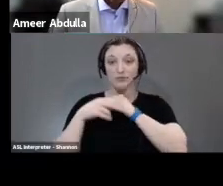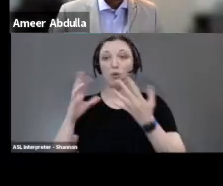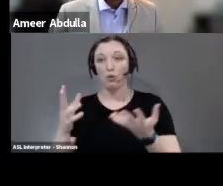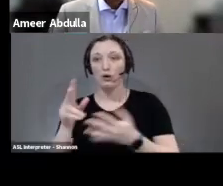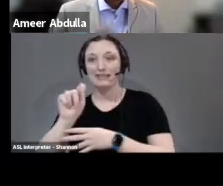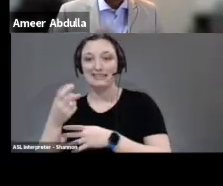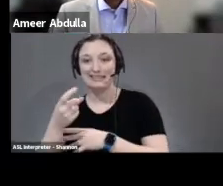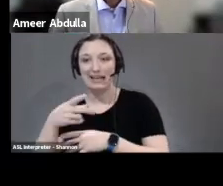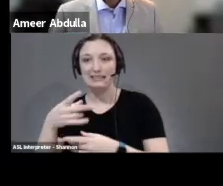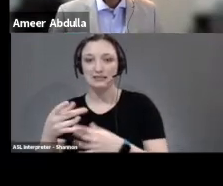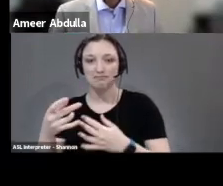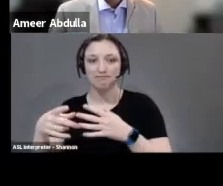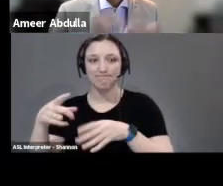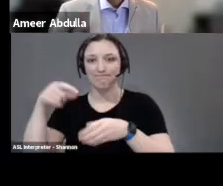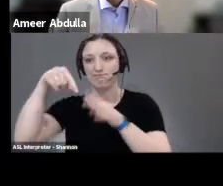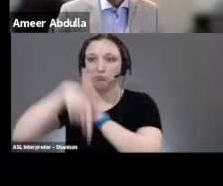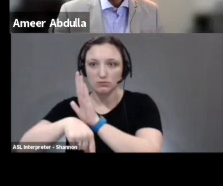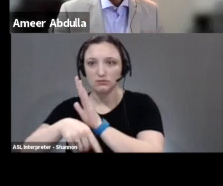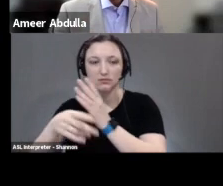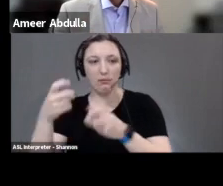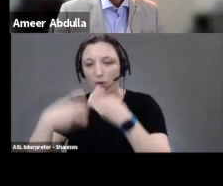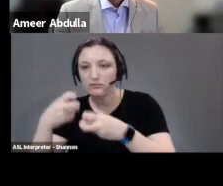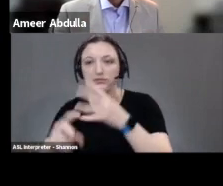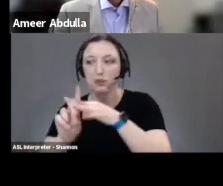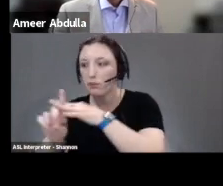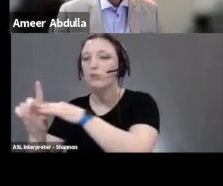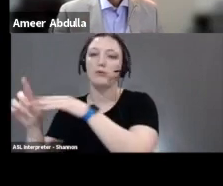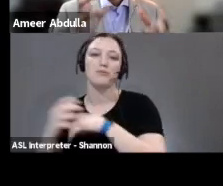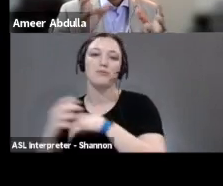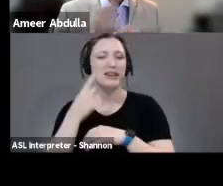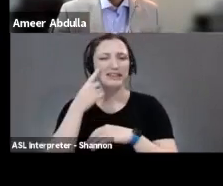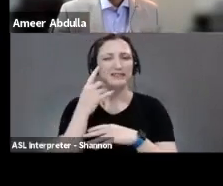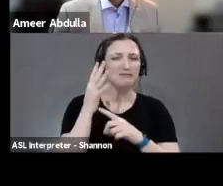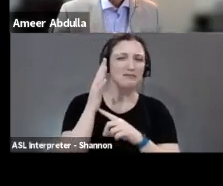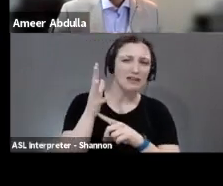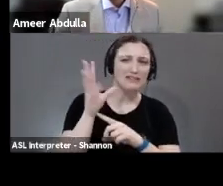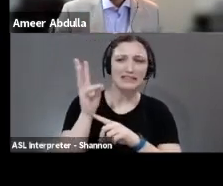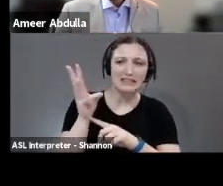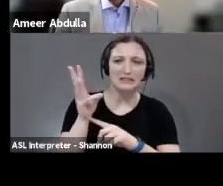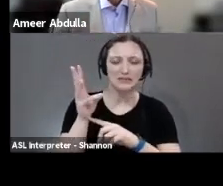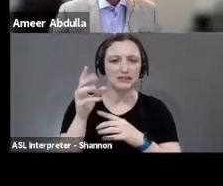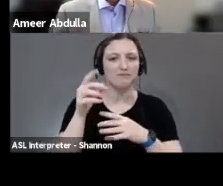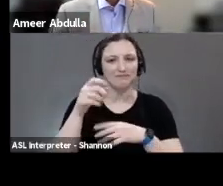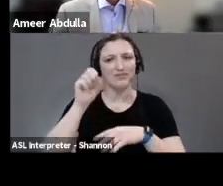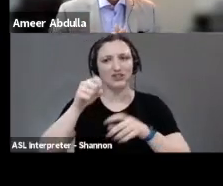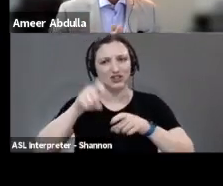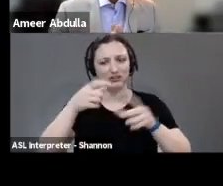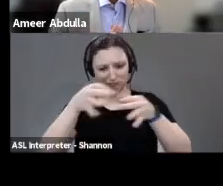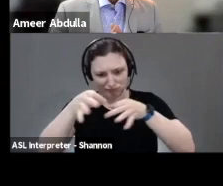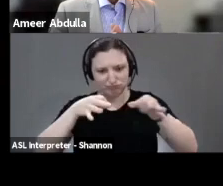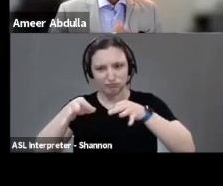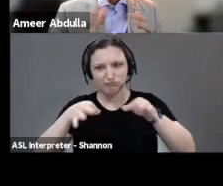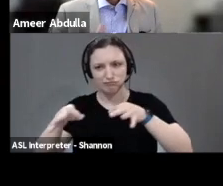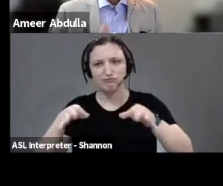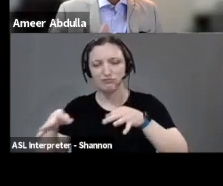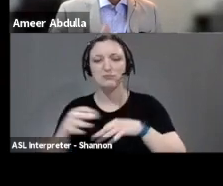traps that I've seen people fall into. So I thought it'd be worth it spending 5 or 6 minutes on some topics in a bit more detail.